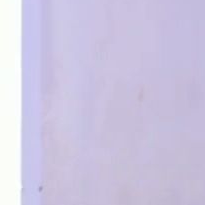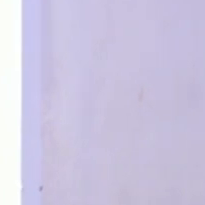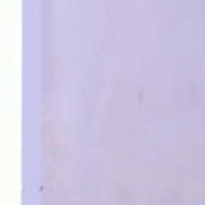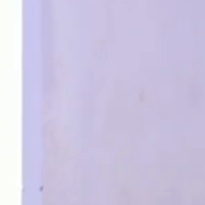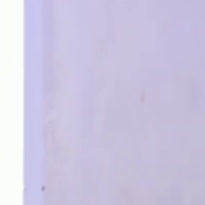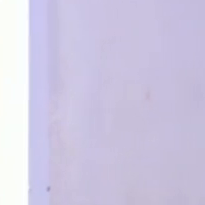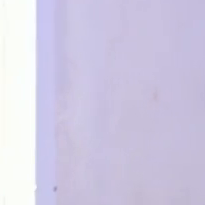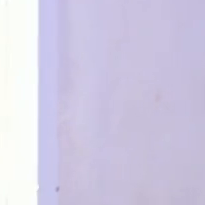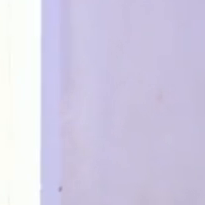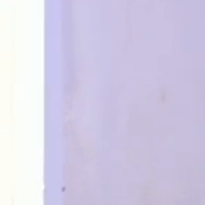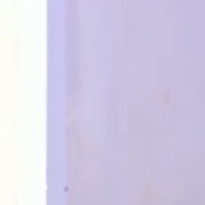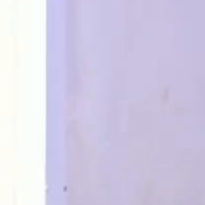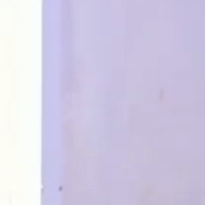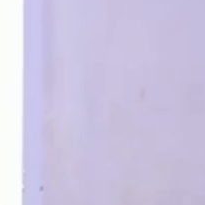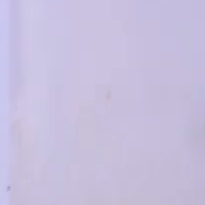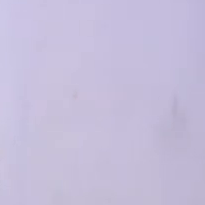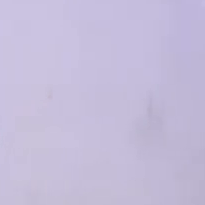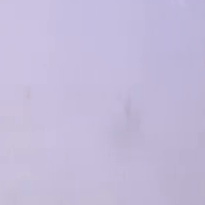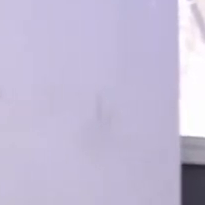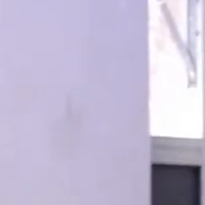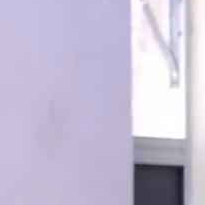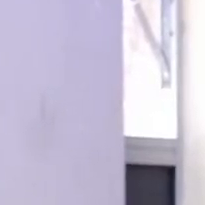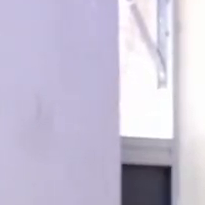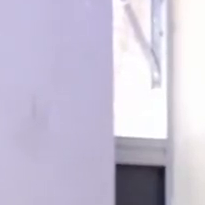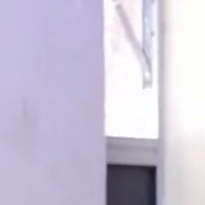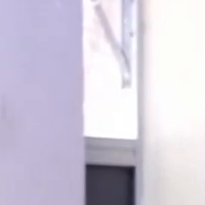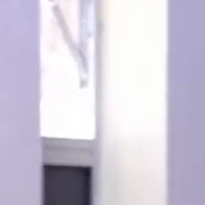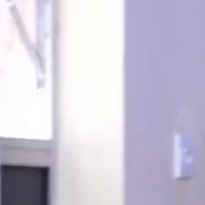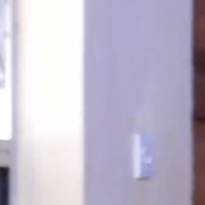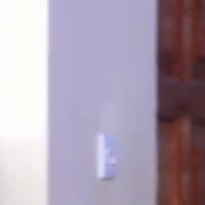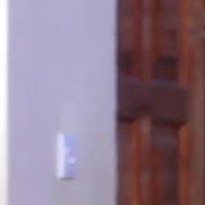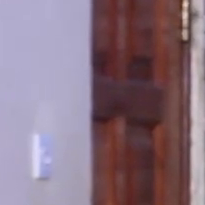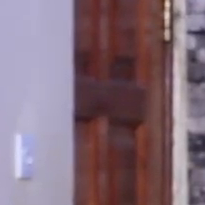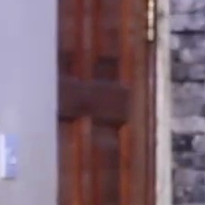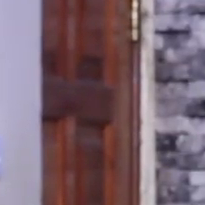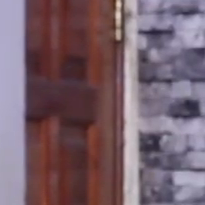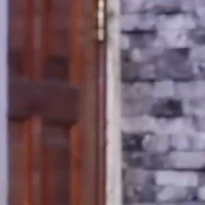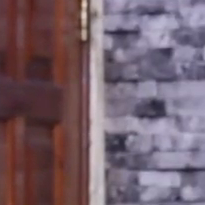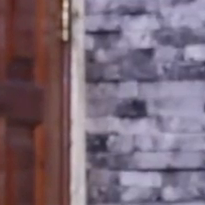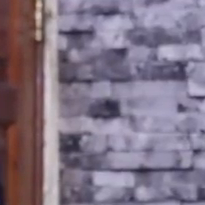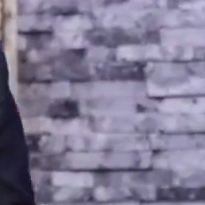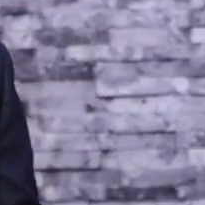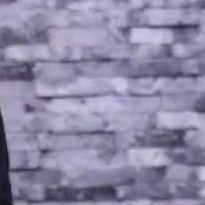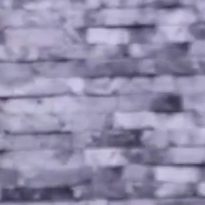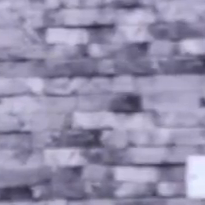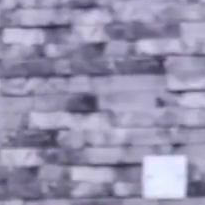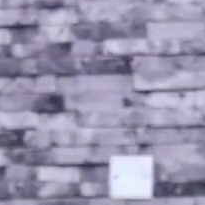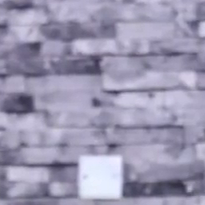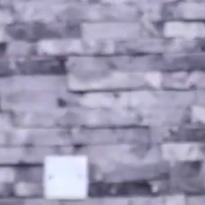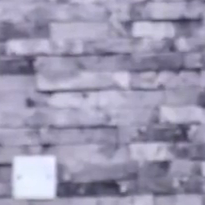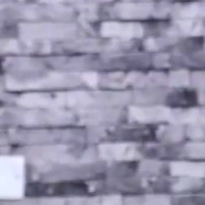thing. Lakini hautafanya lolote. And one day you'll look and see that your life is just full of a mess. Lakini utaangalia mwisho maisha yako